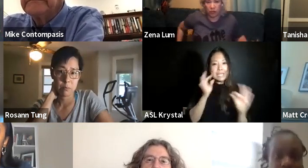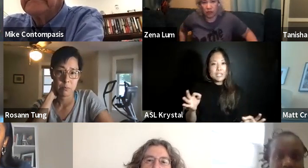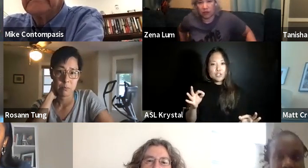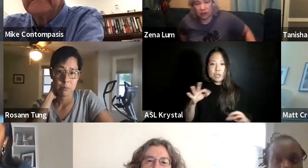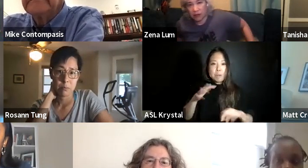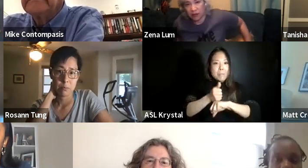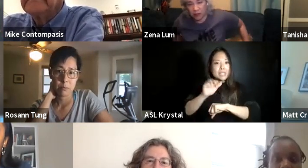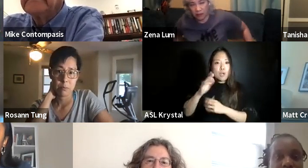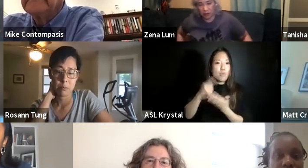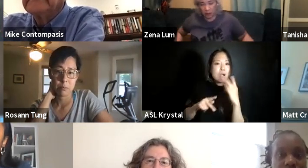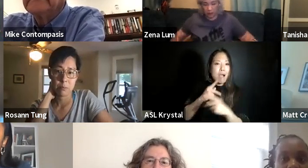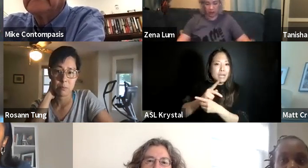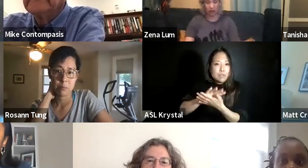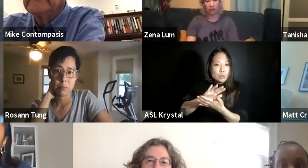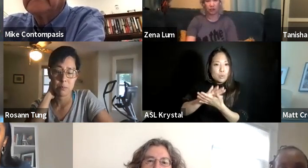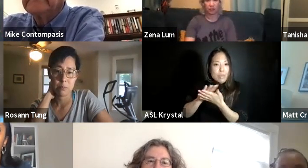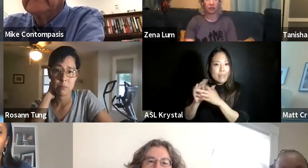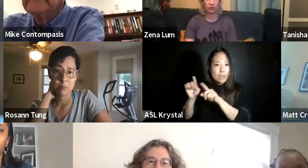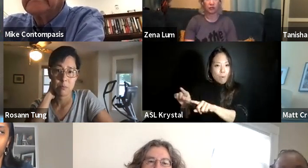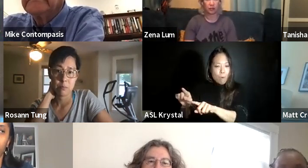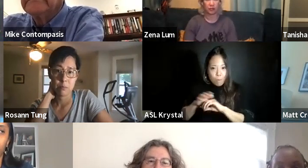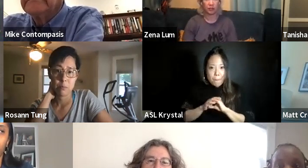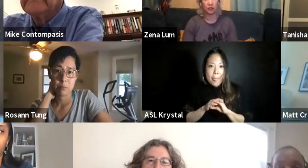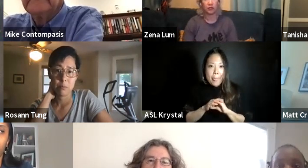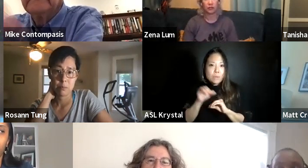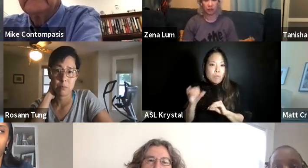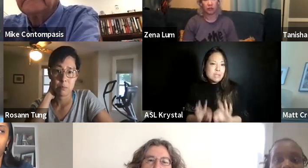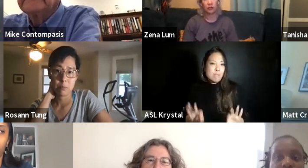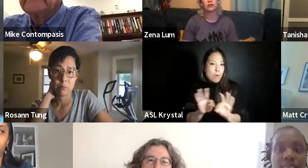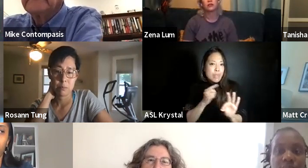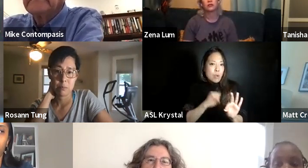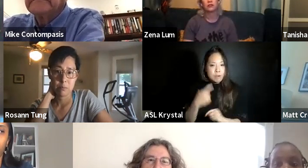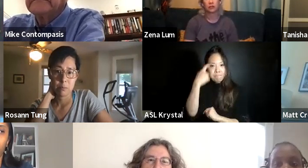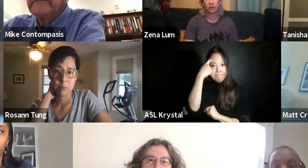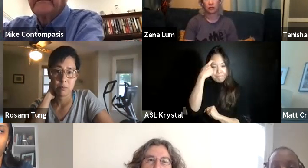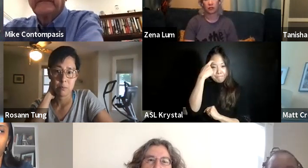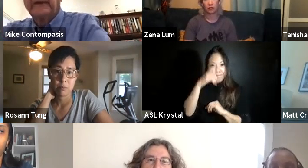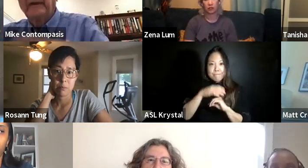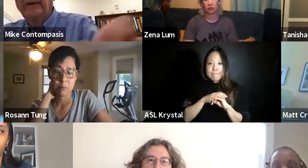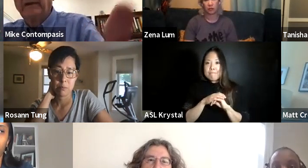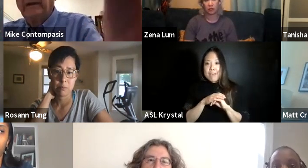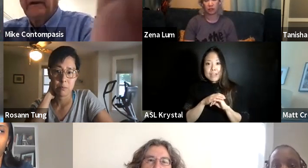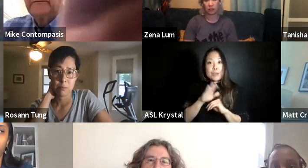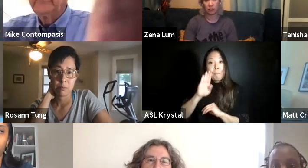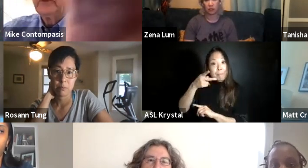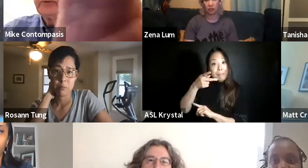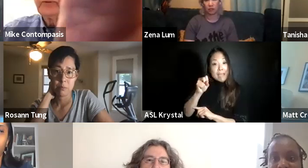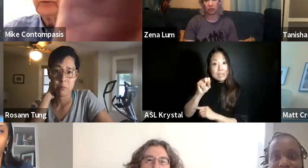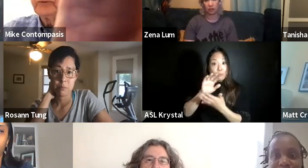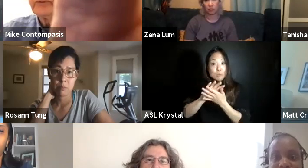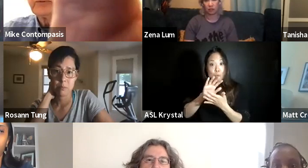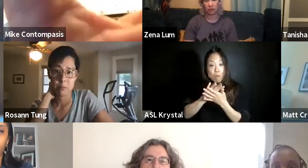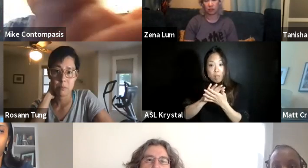not the challenge, you know, that is a factor that we have to be mindful of, treating BPS schools